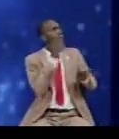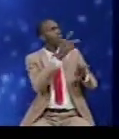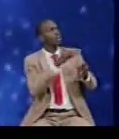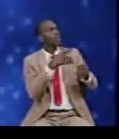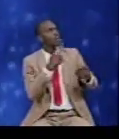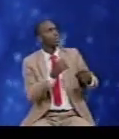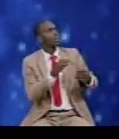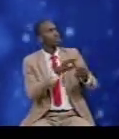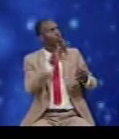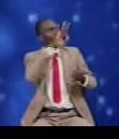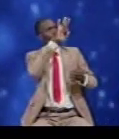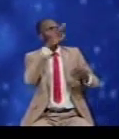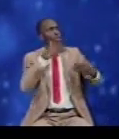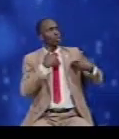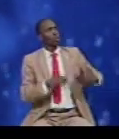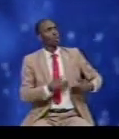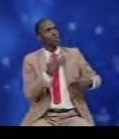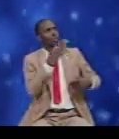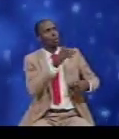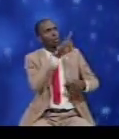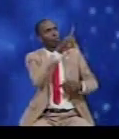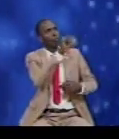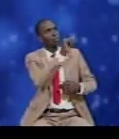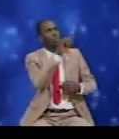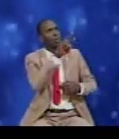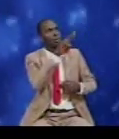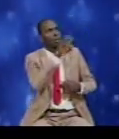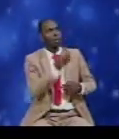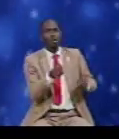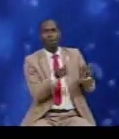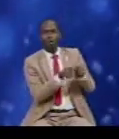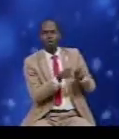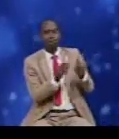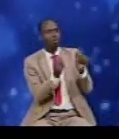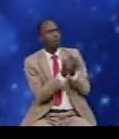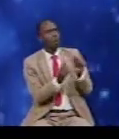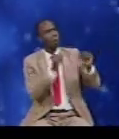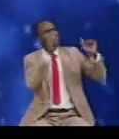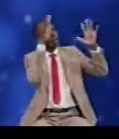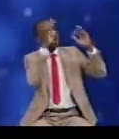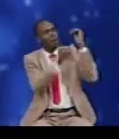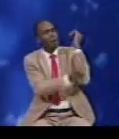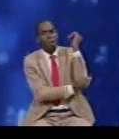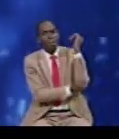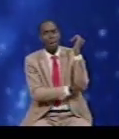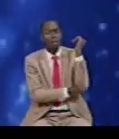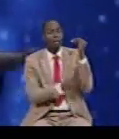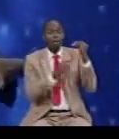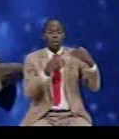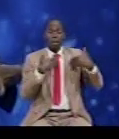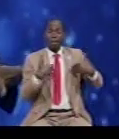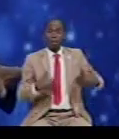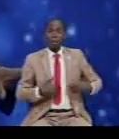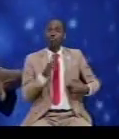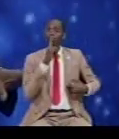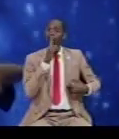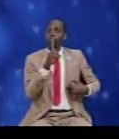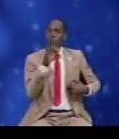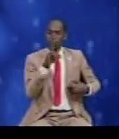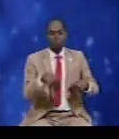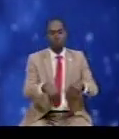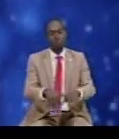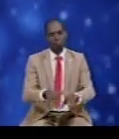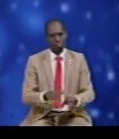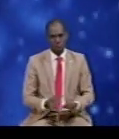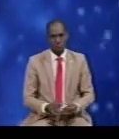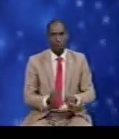and then he also saw the spirit body of Abraham. Their bodies had been buried,